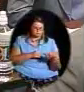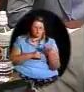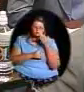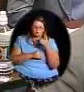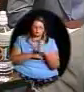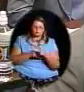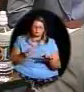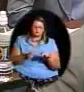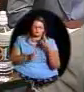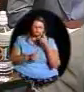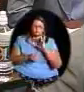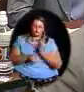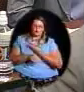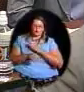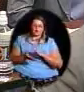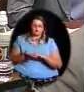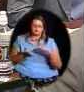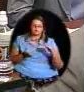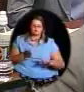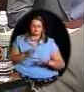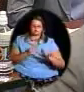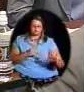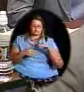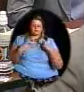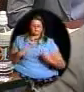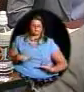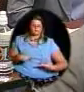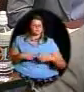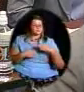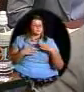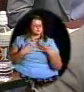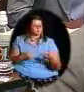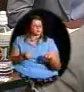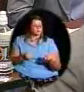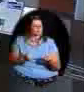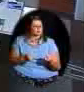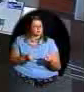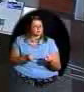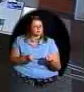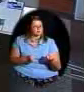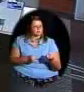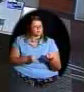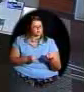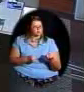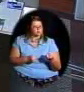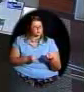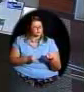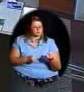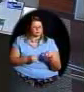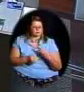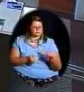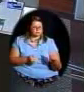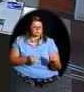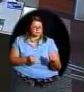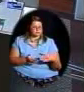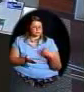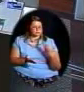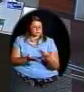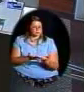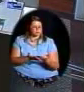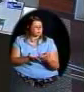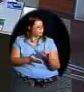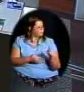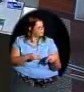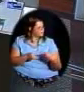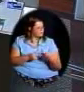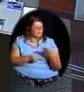students and for their physical wellness. So what schools would these materials be in?